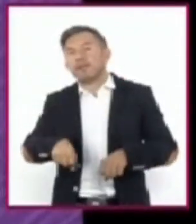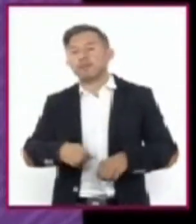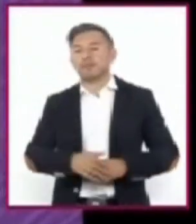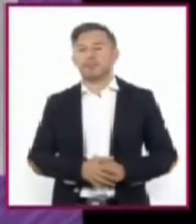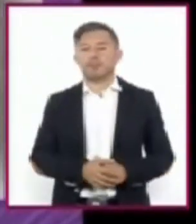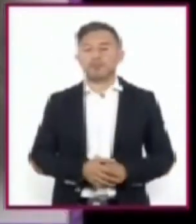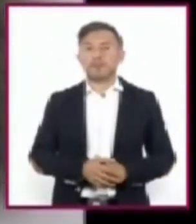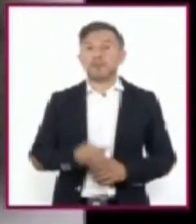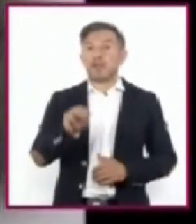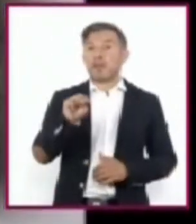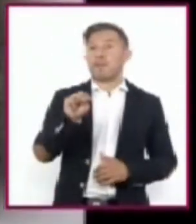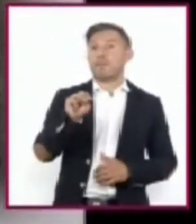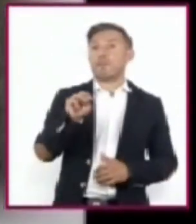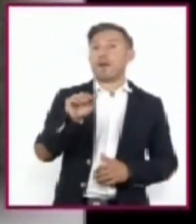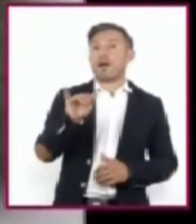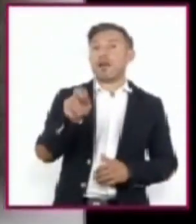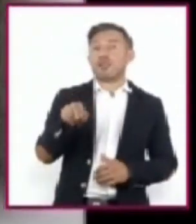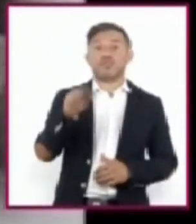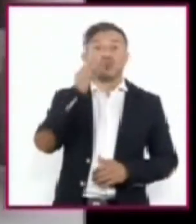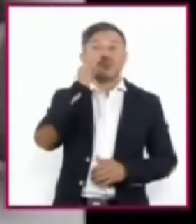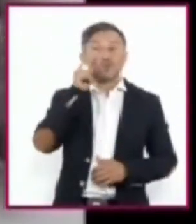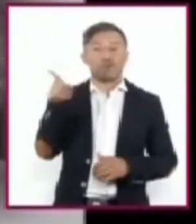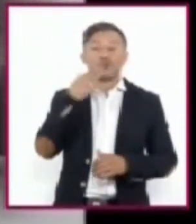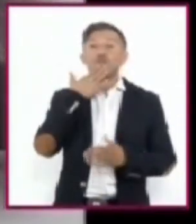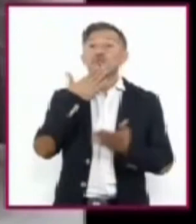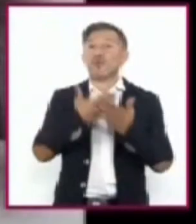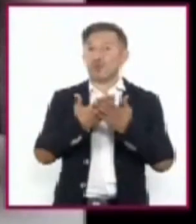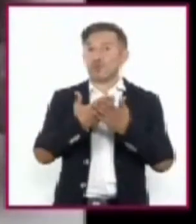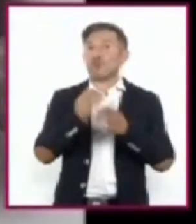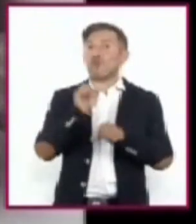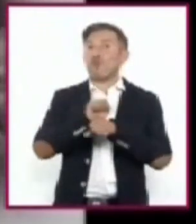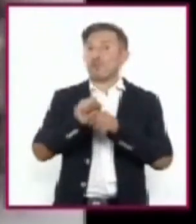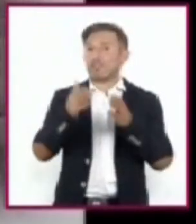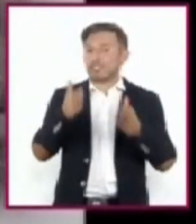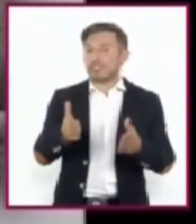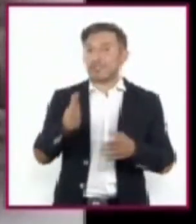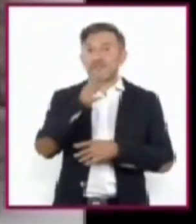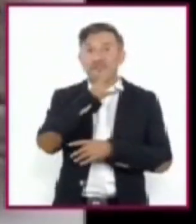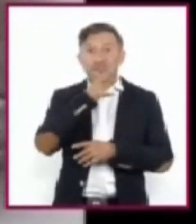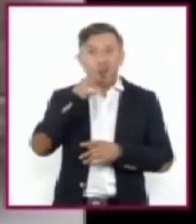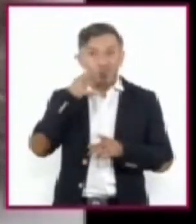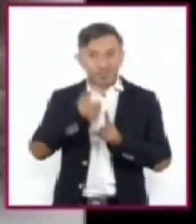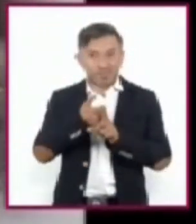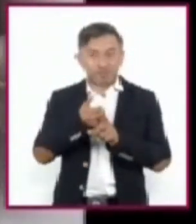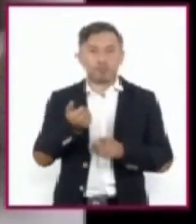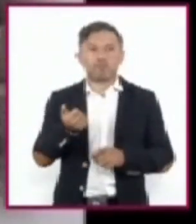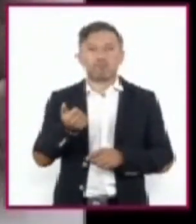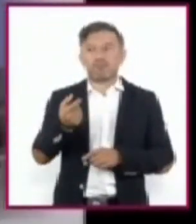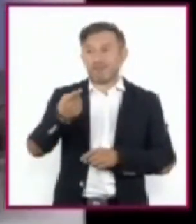The Mayas are hard workers and good farmers. They are architects.